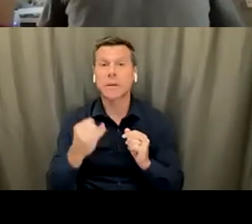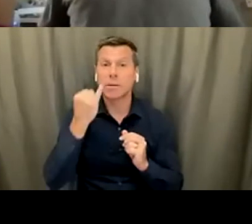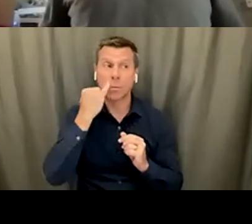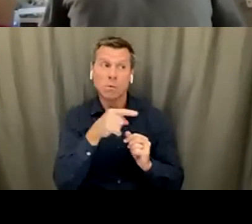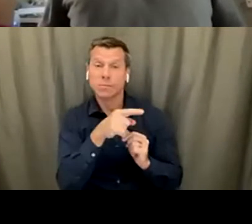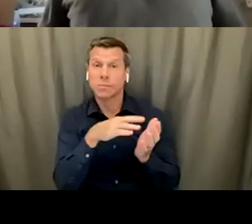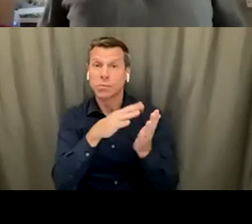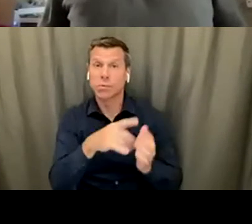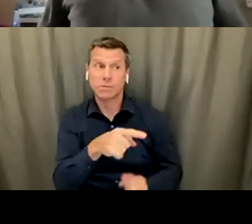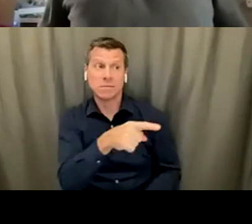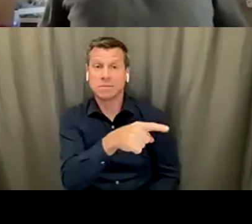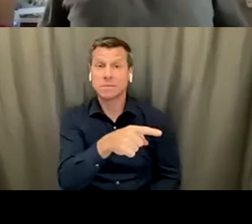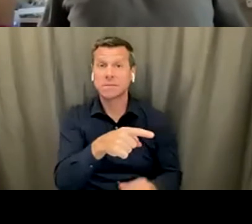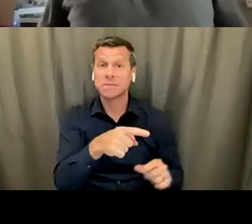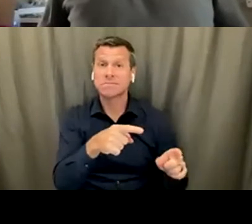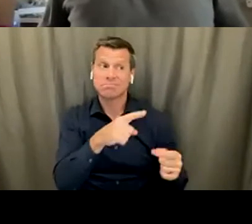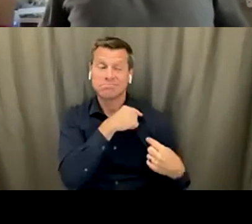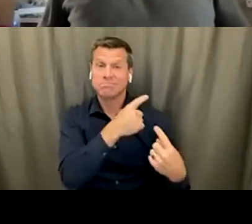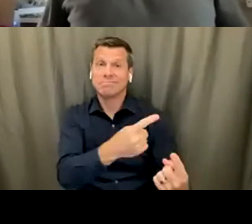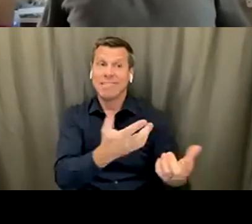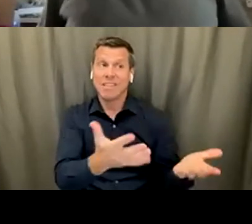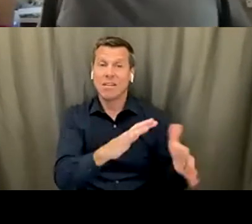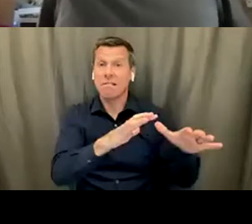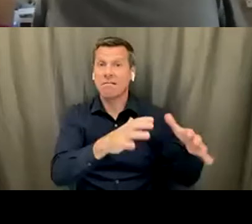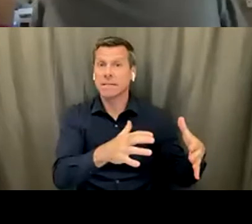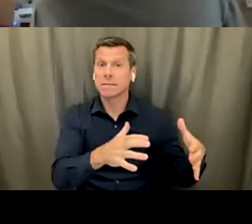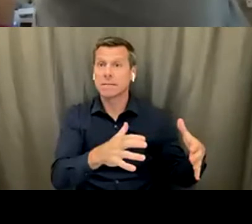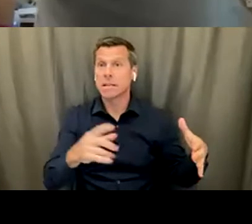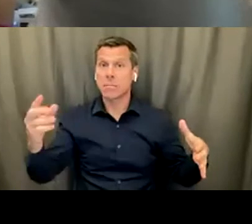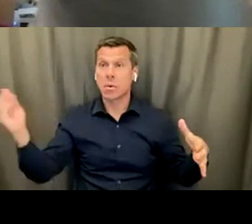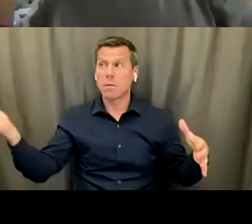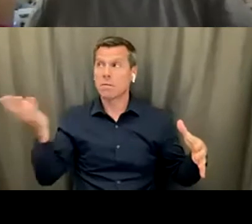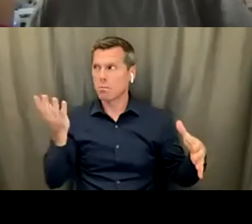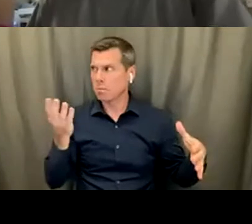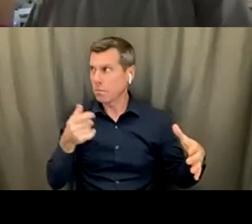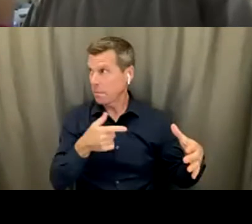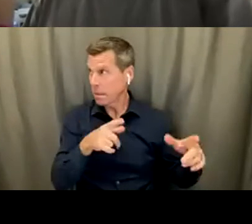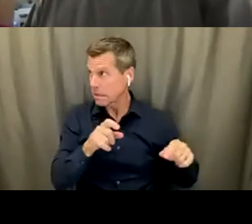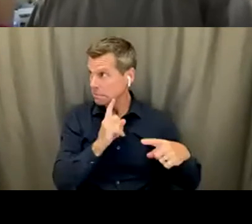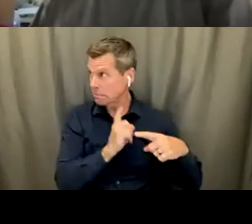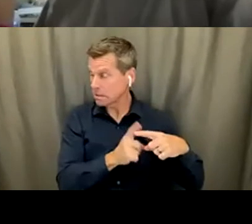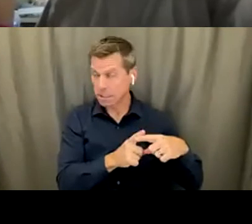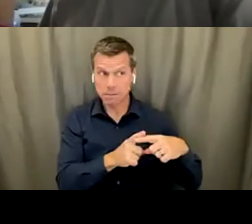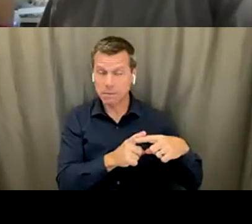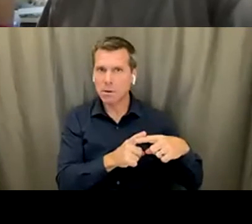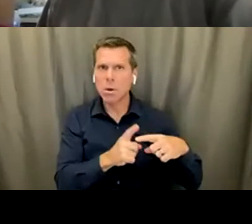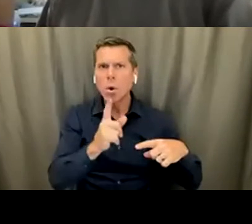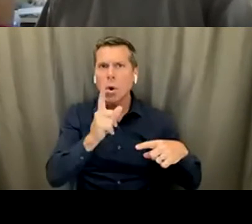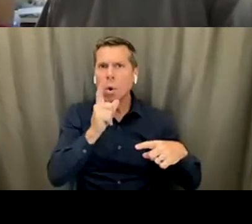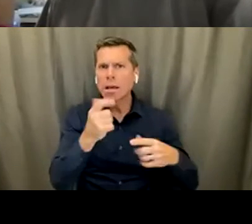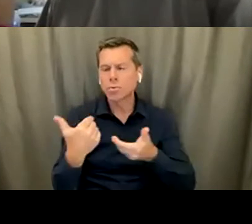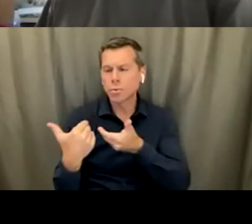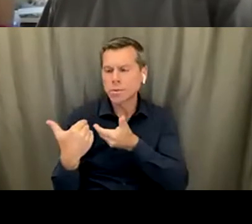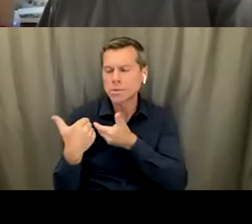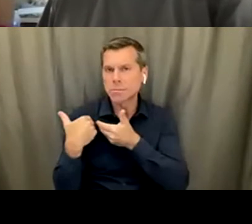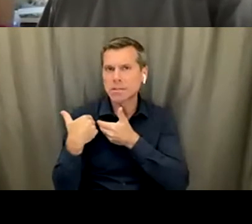student who's been in your class, has then reported to you that they tested positive, who's responsible for identifying